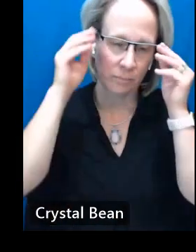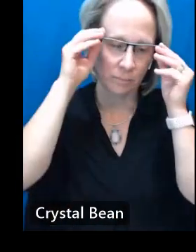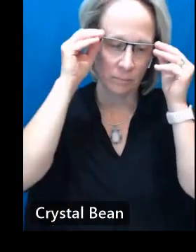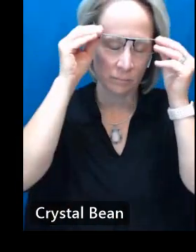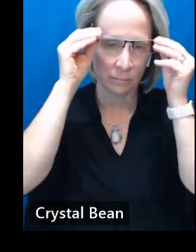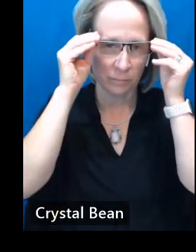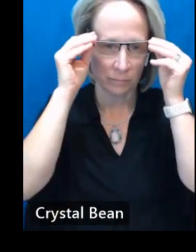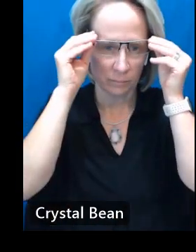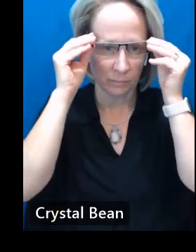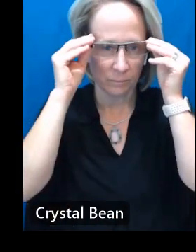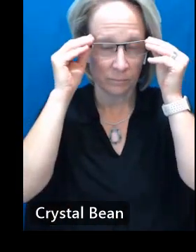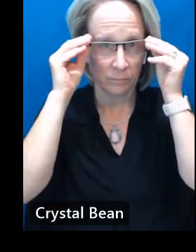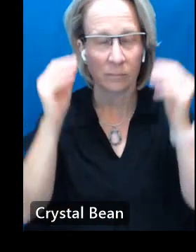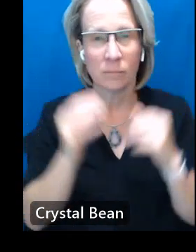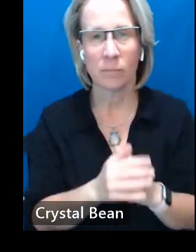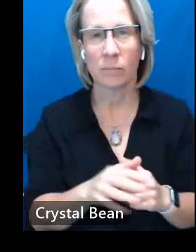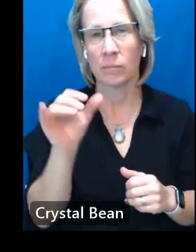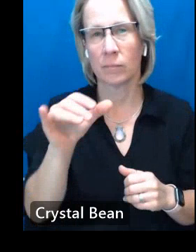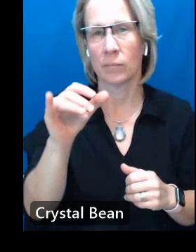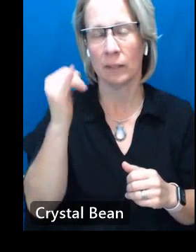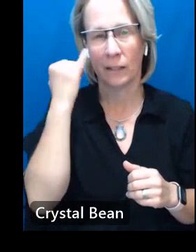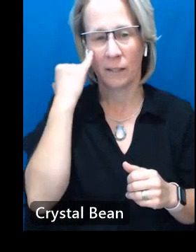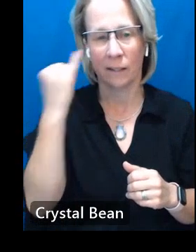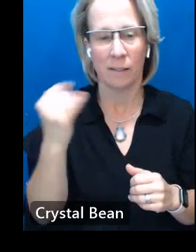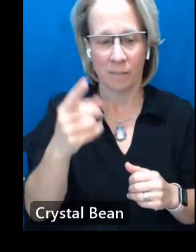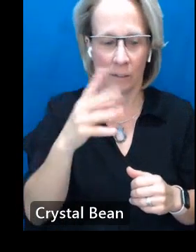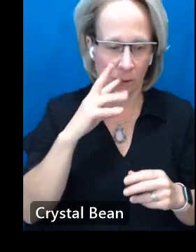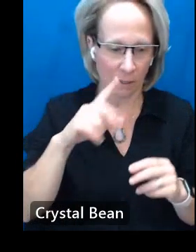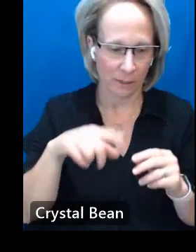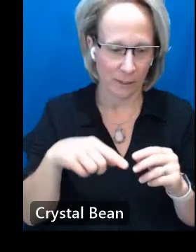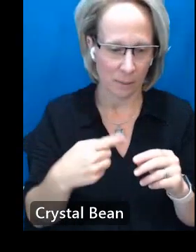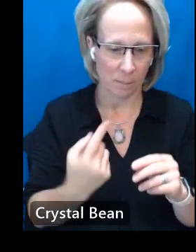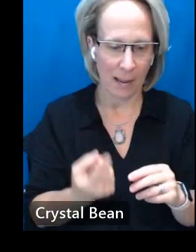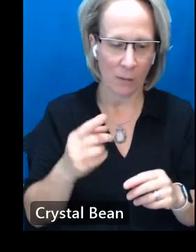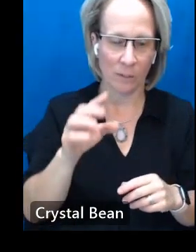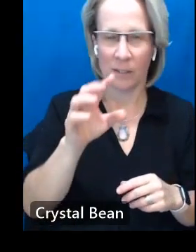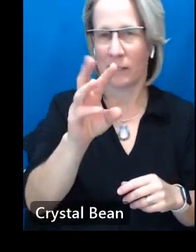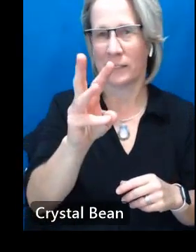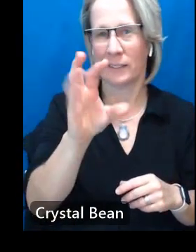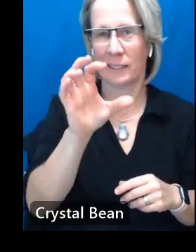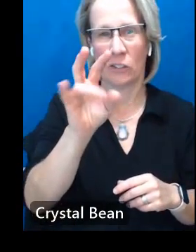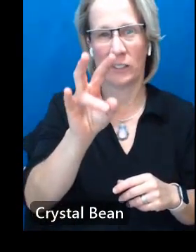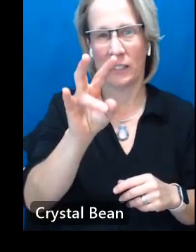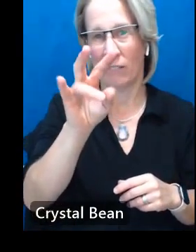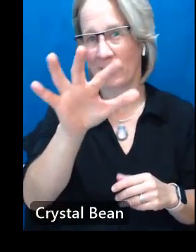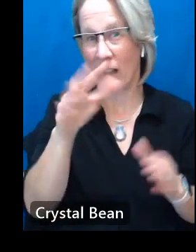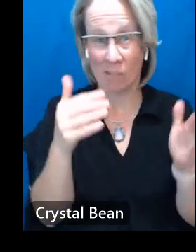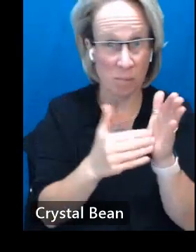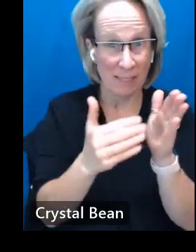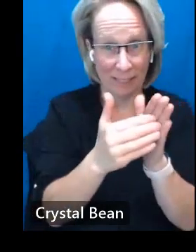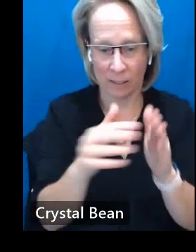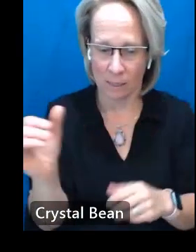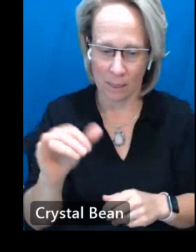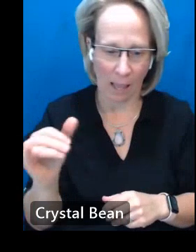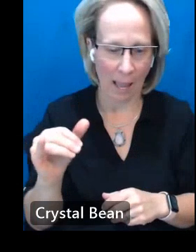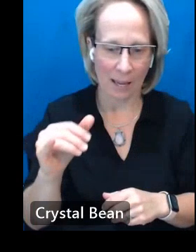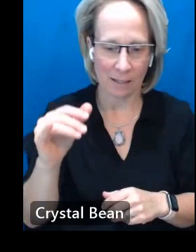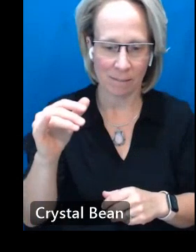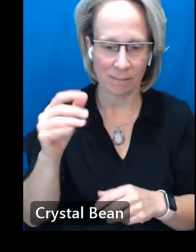If you're talking about the 675 million, like that's getting federal, you do have to keep in mind whether